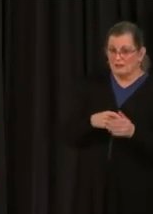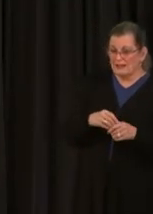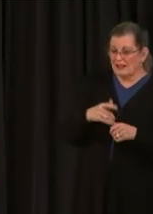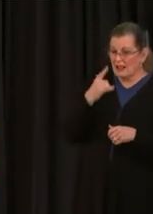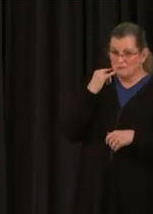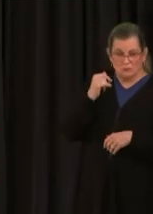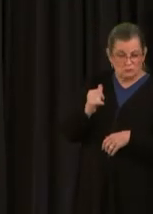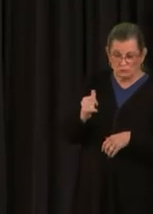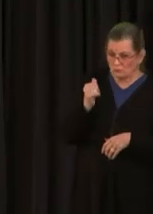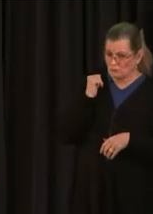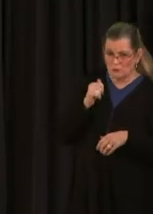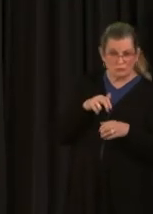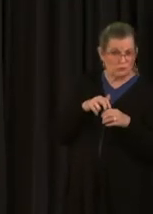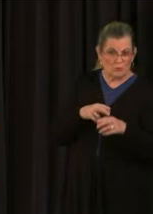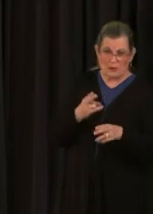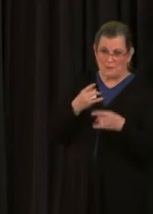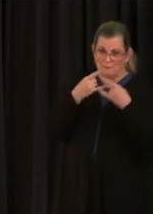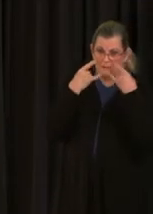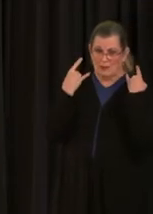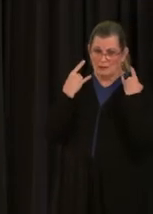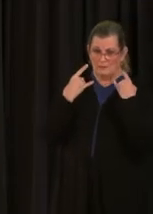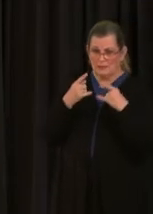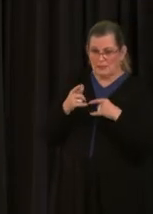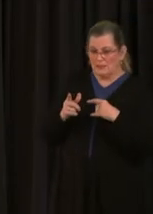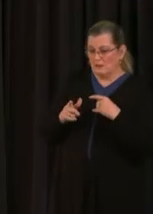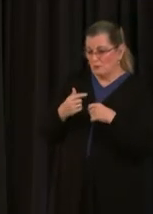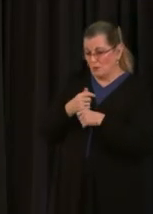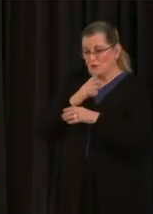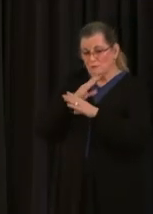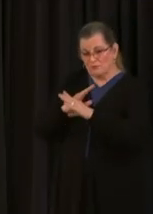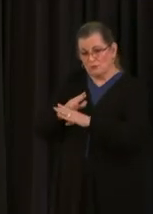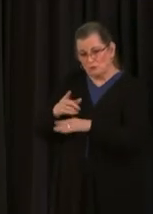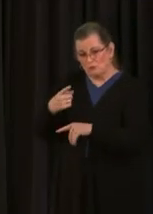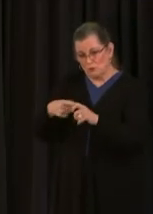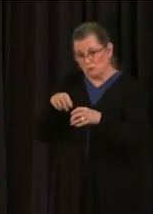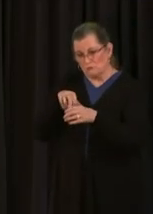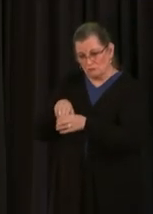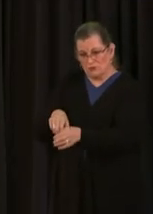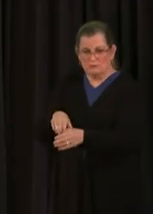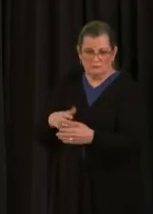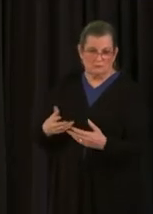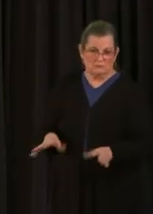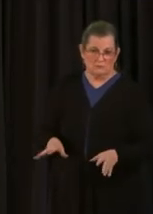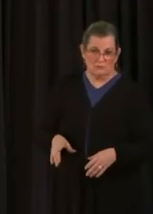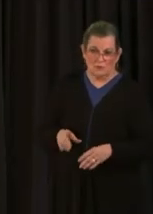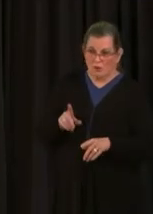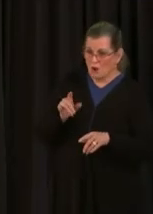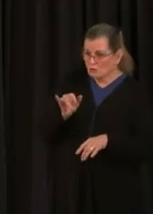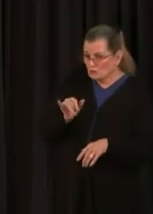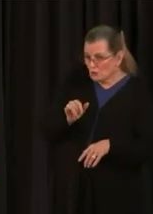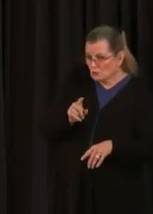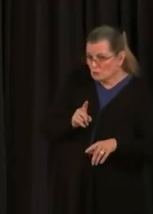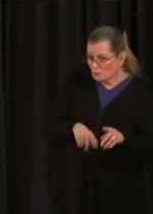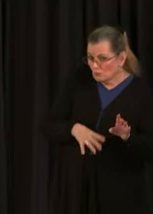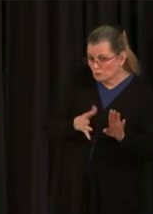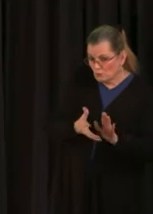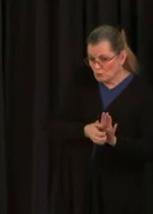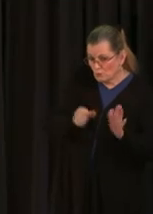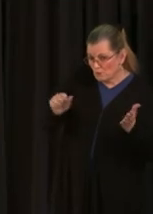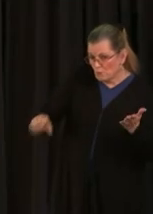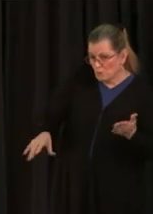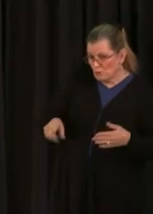Thank you, Teresa, and thank you, Chancellor Farabee, for, one, bringing this group together, and two, give me the opportunity to speak to the citizens of the District of